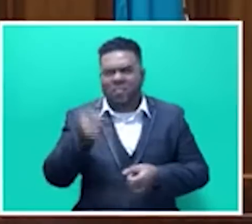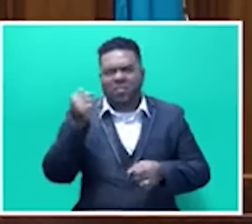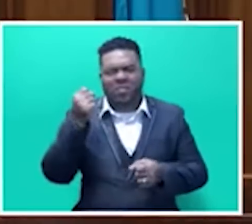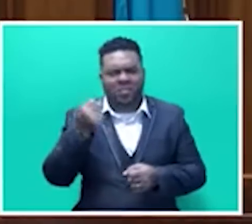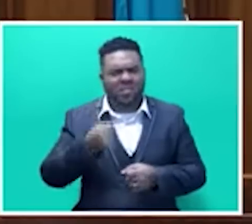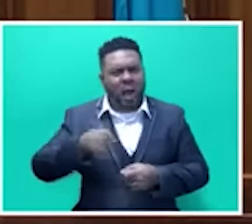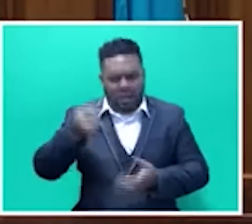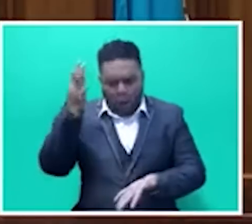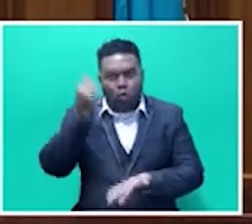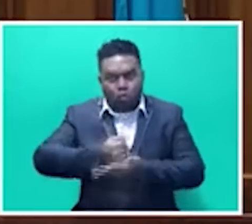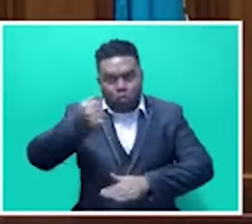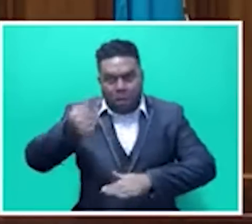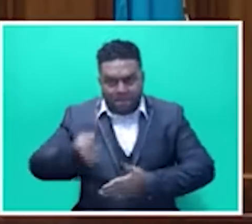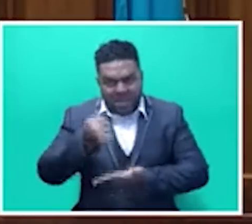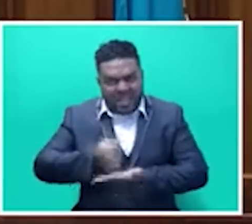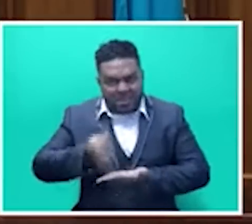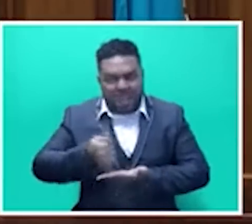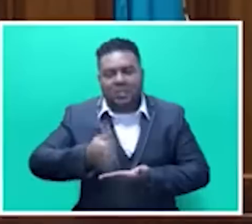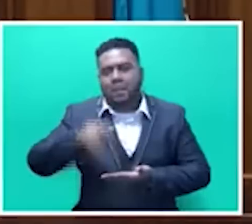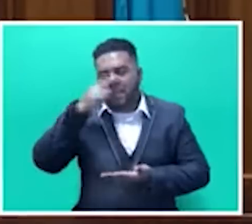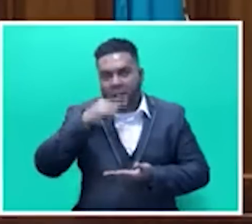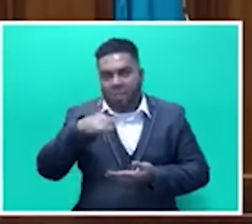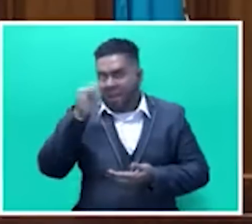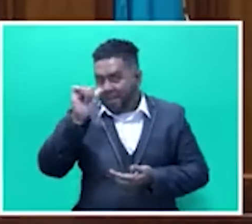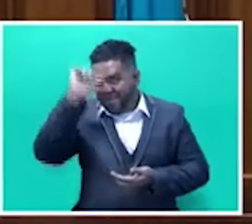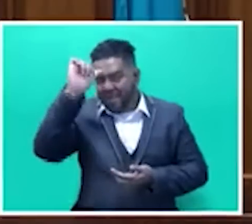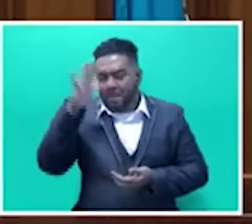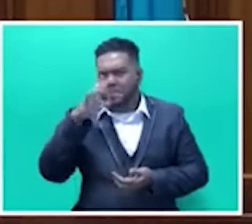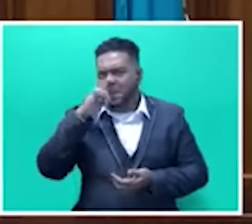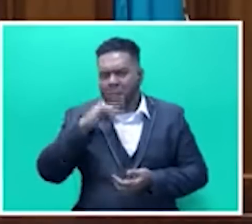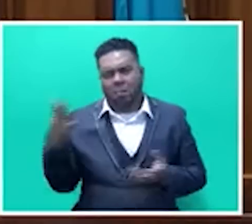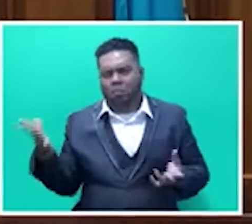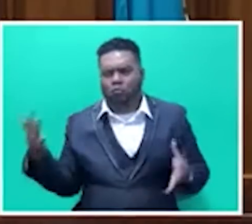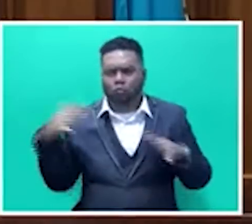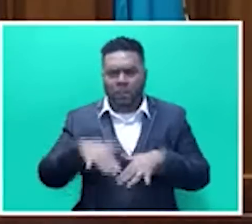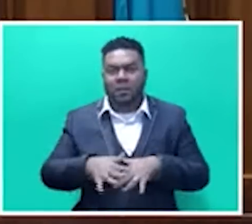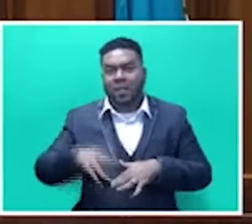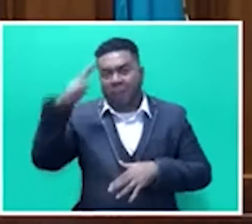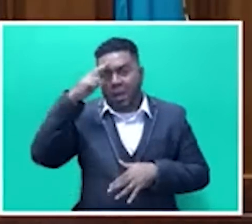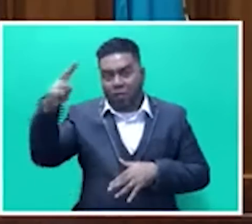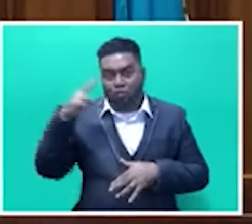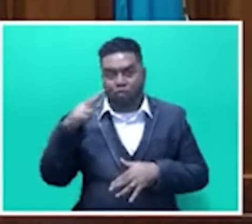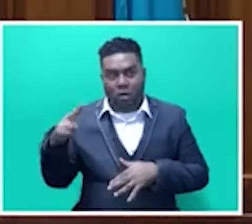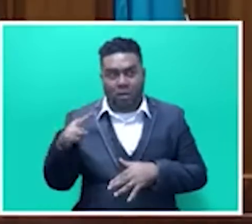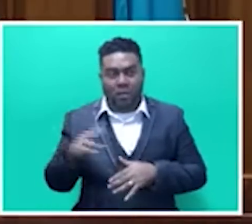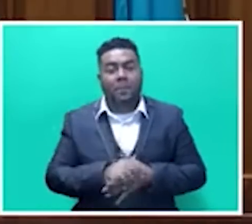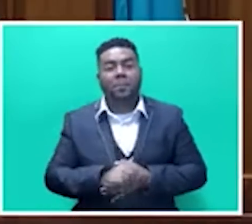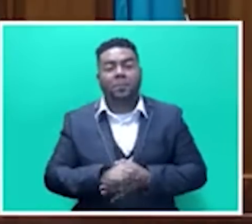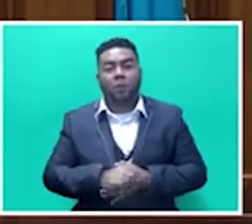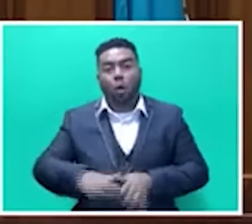whose descendants are an integral part of our nation. In addition, a national holiday marking the life and achievements of